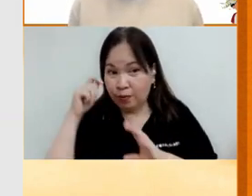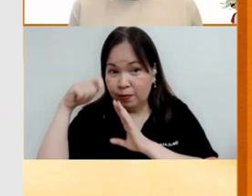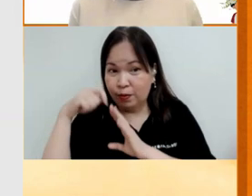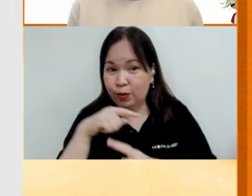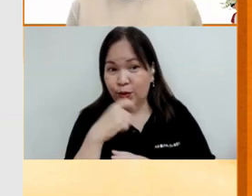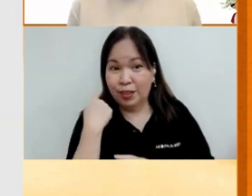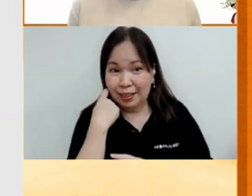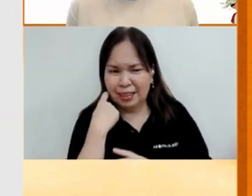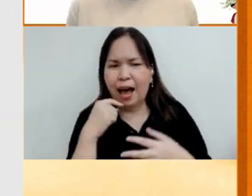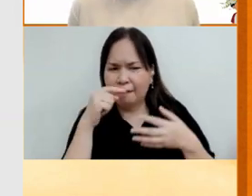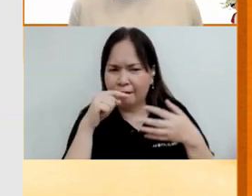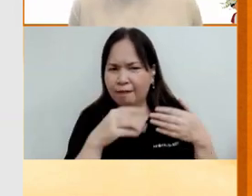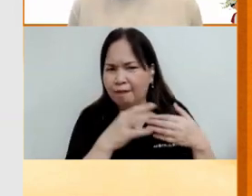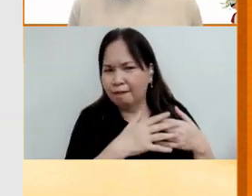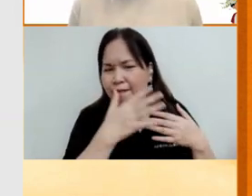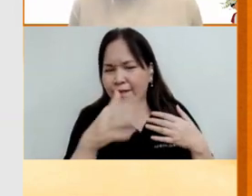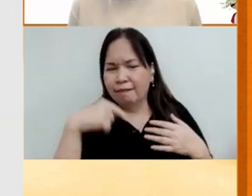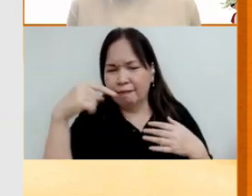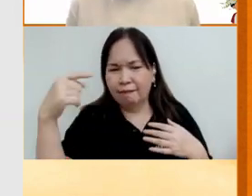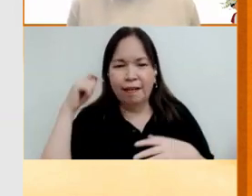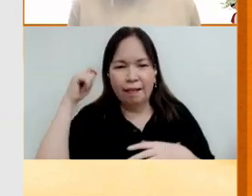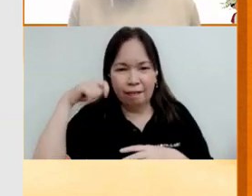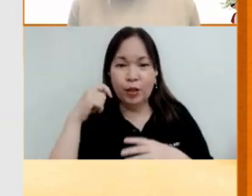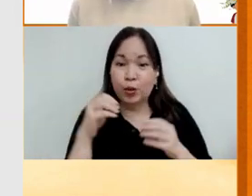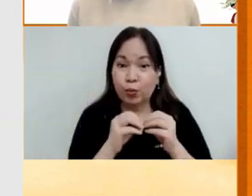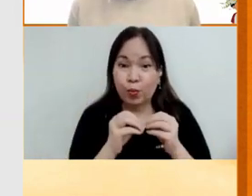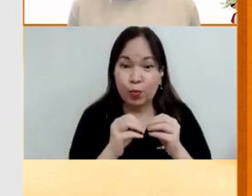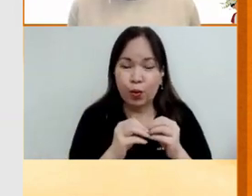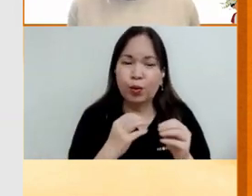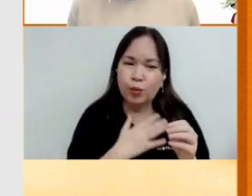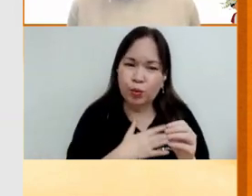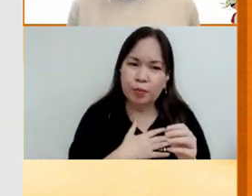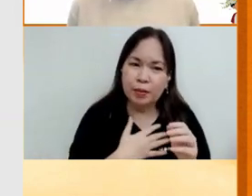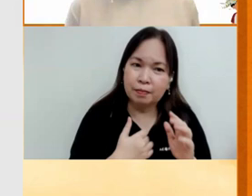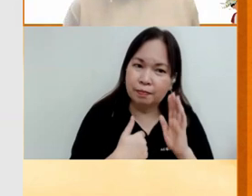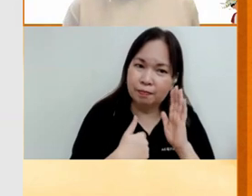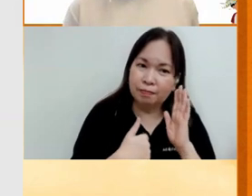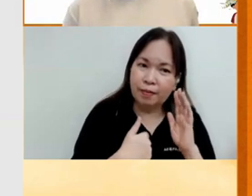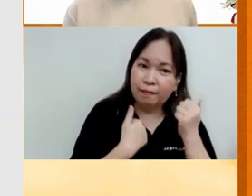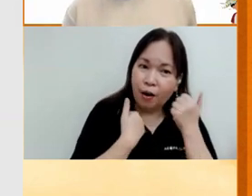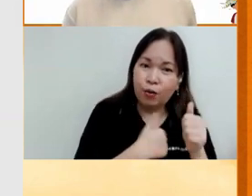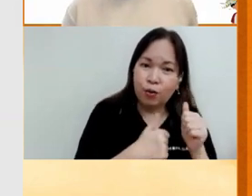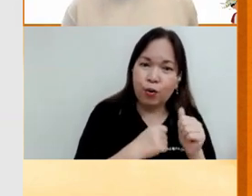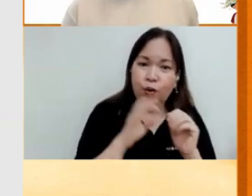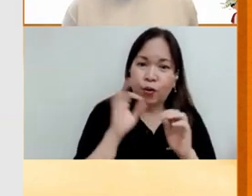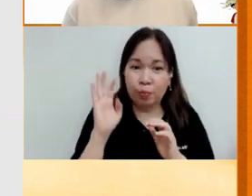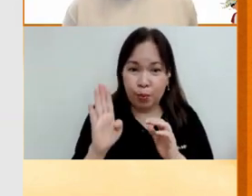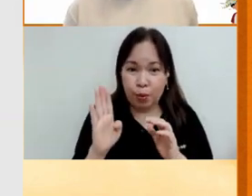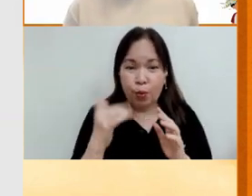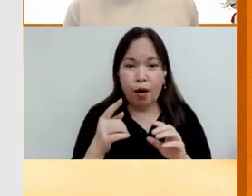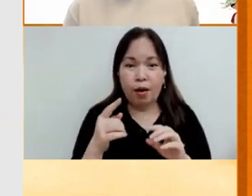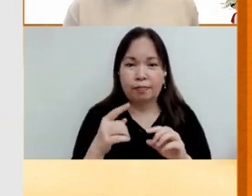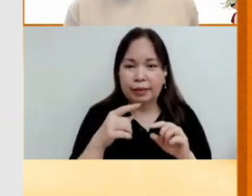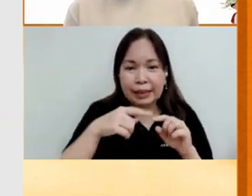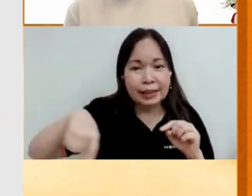these videos coming up. So please follow us on Facebook at Circle of Hope